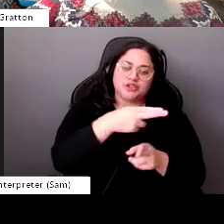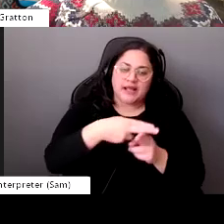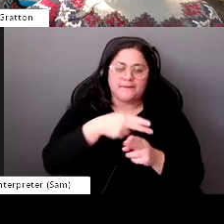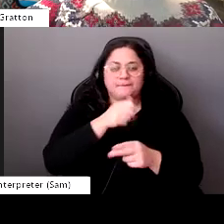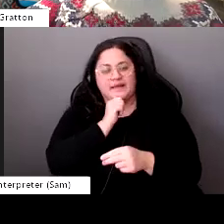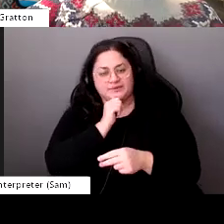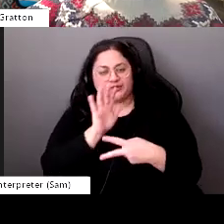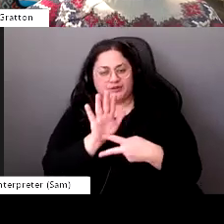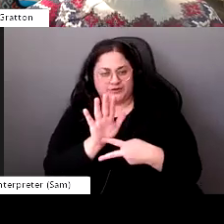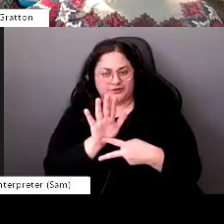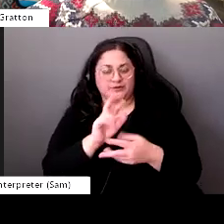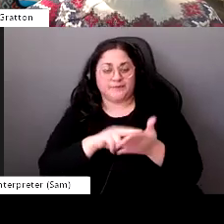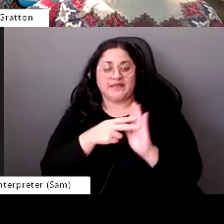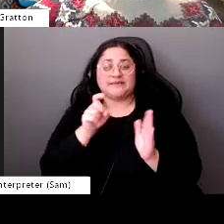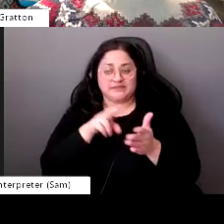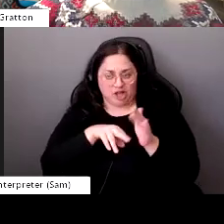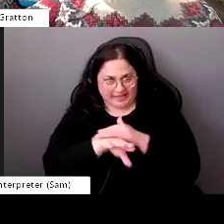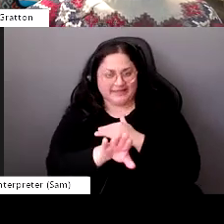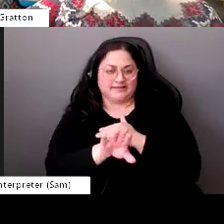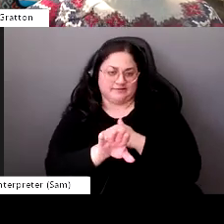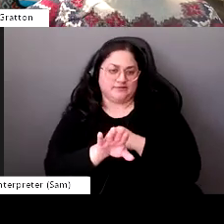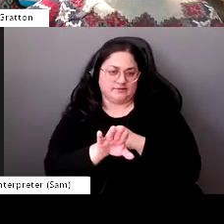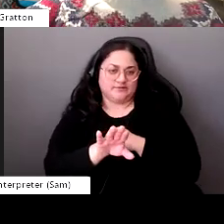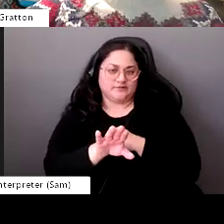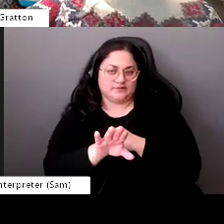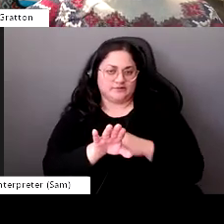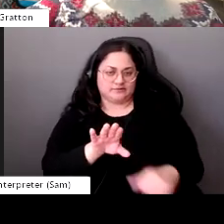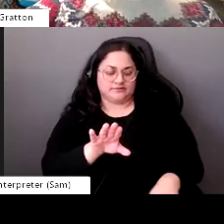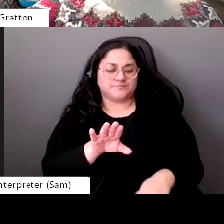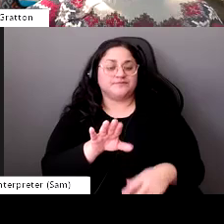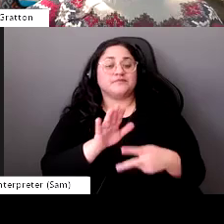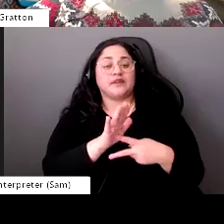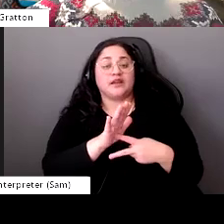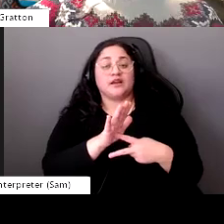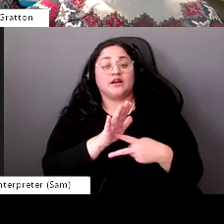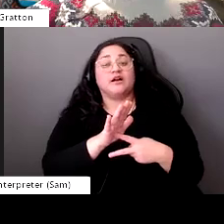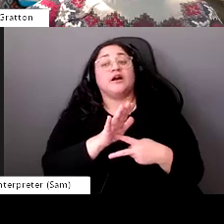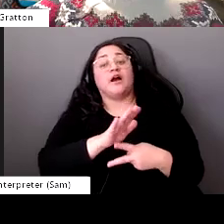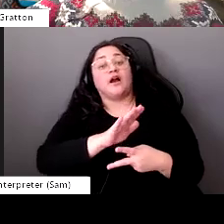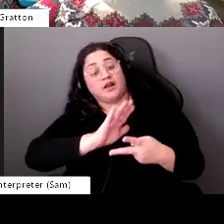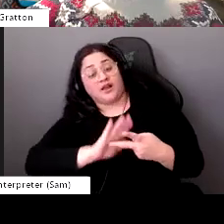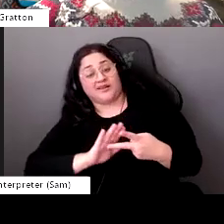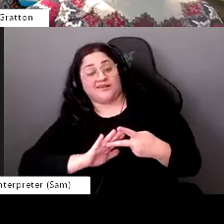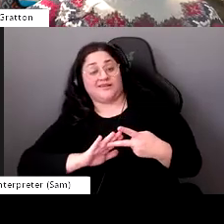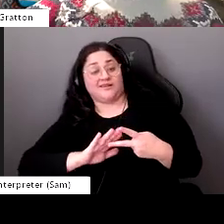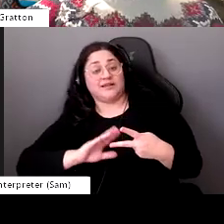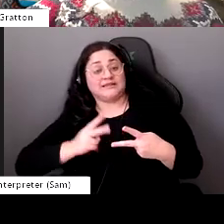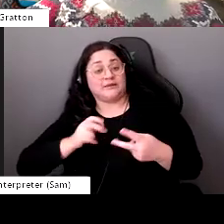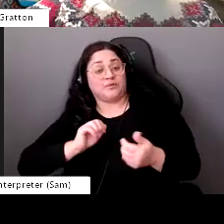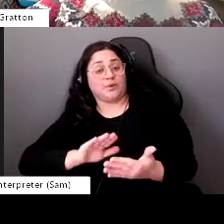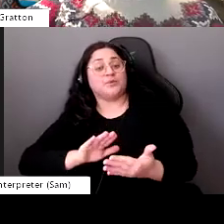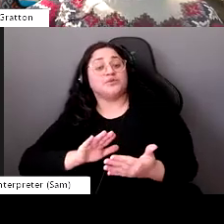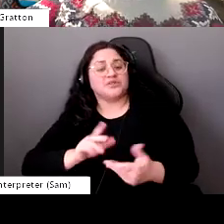specific credentials because this is going to be your ChatGPT. But an easier way can be if you're already logged